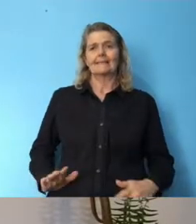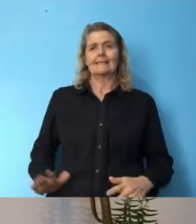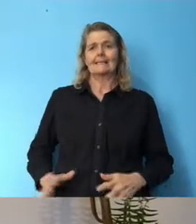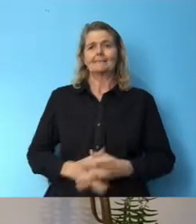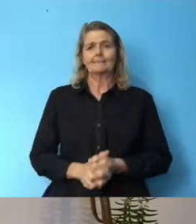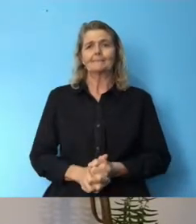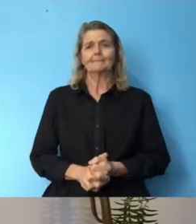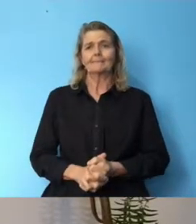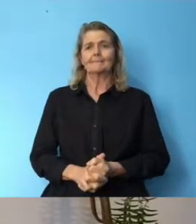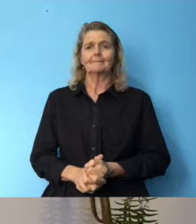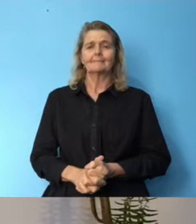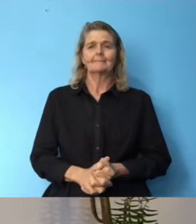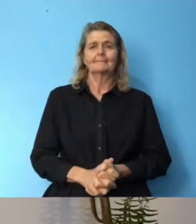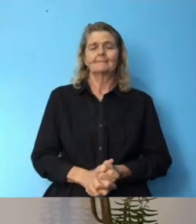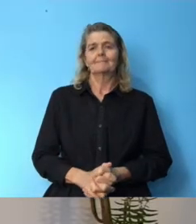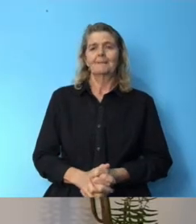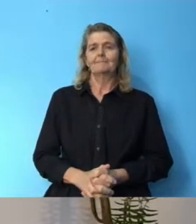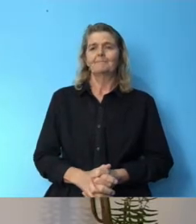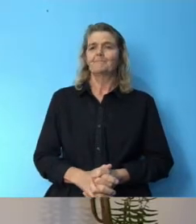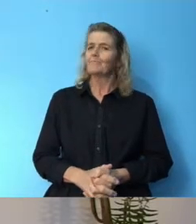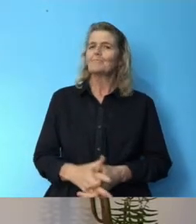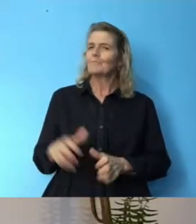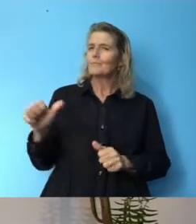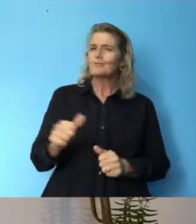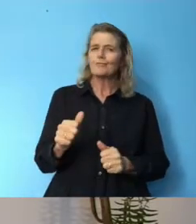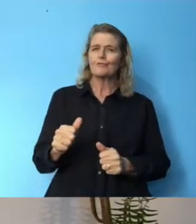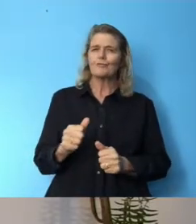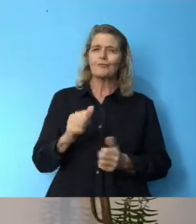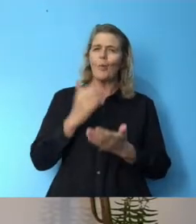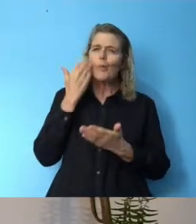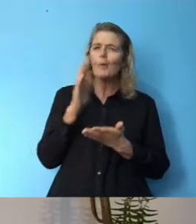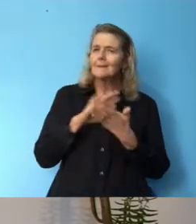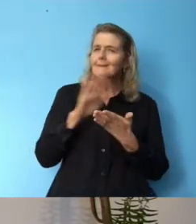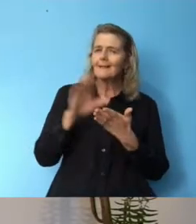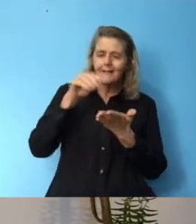but it's good not to for this.